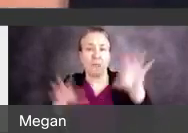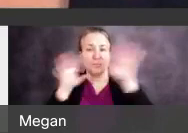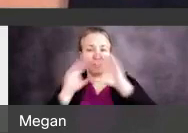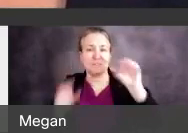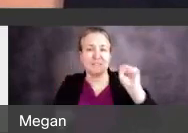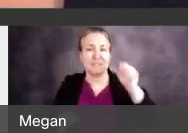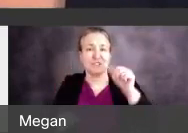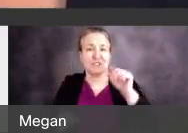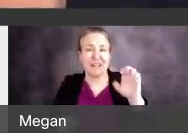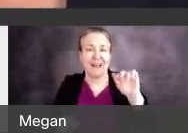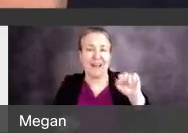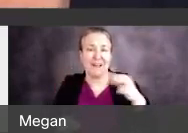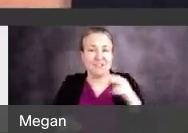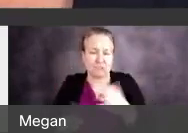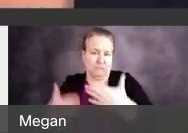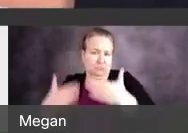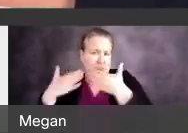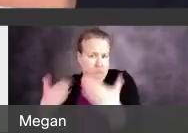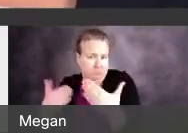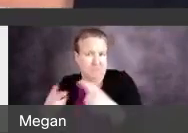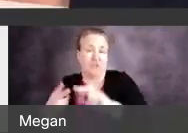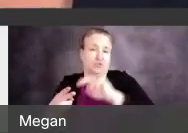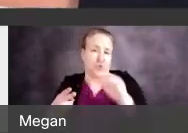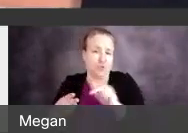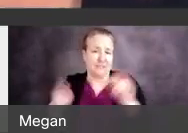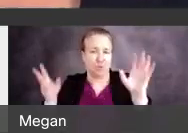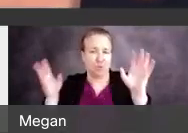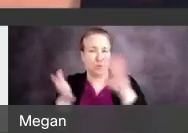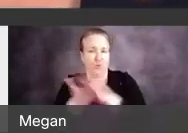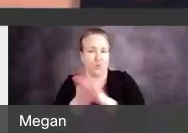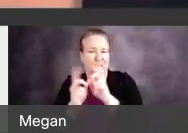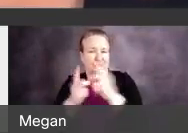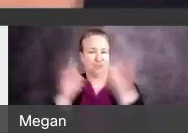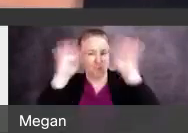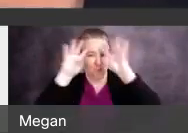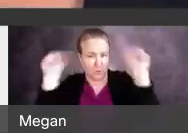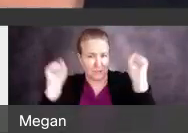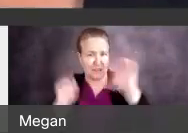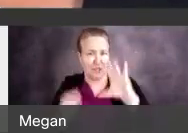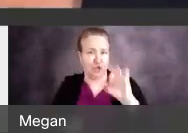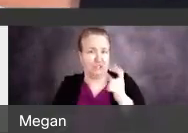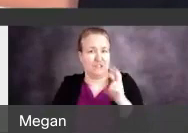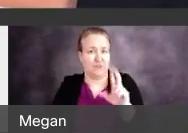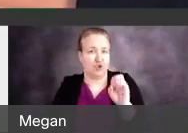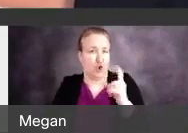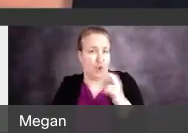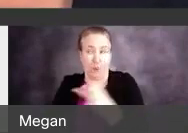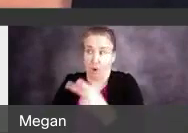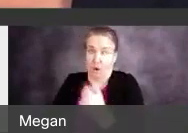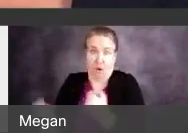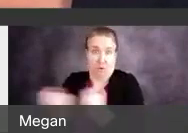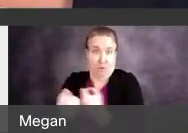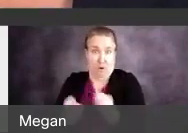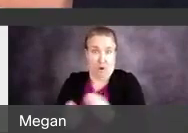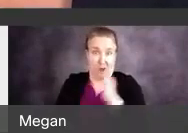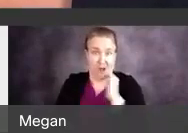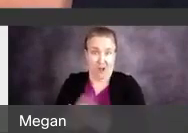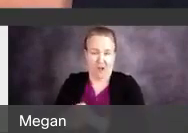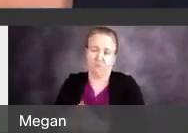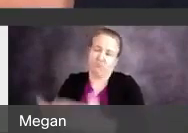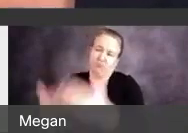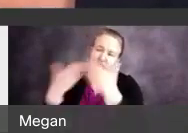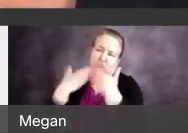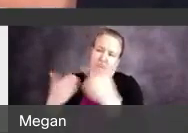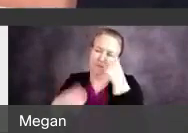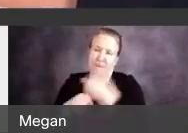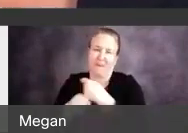and Norristown Area Superintendent, our school district superintendent, Christopher Dormer, for their support and partnership in making the